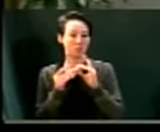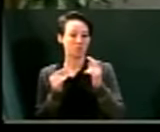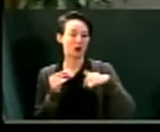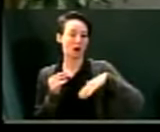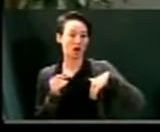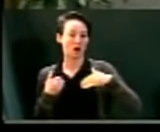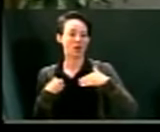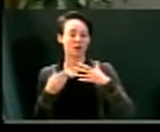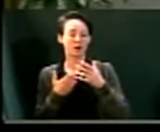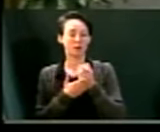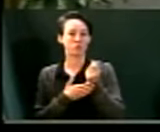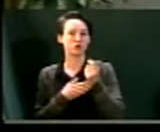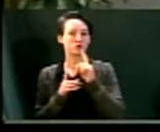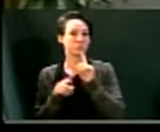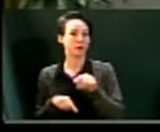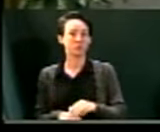to.